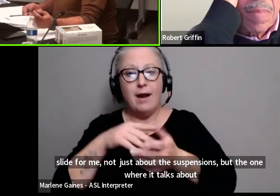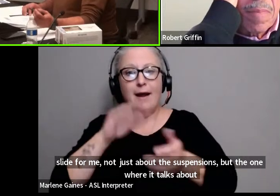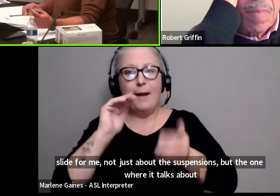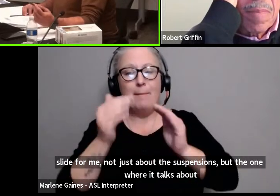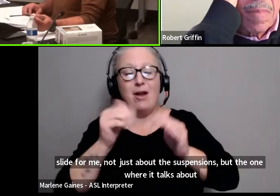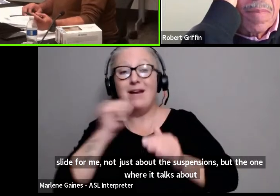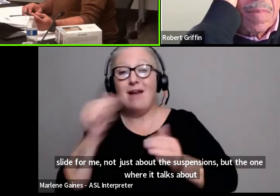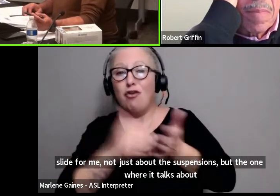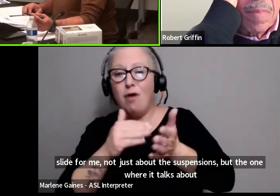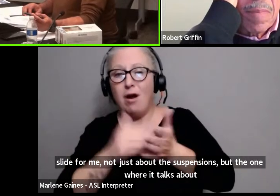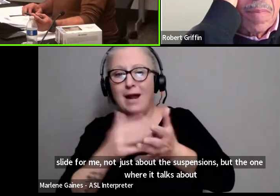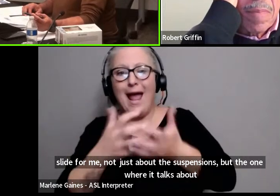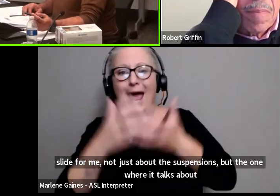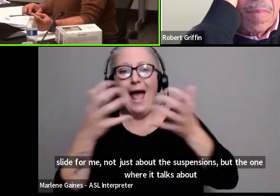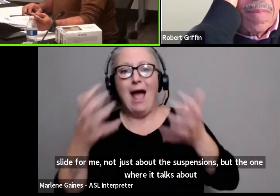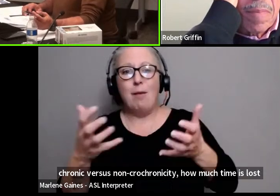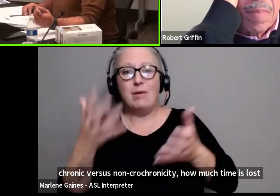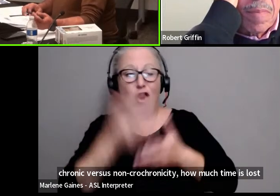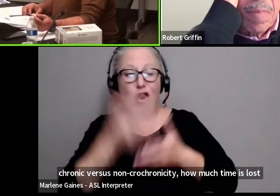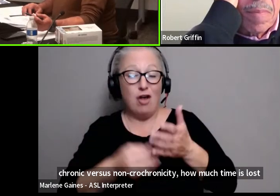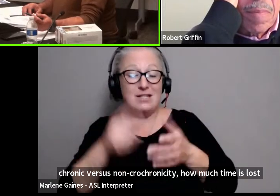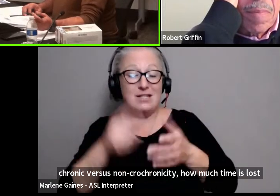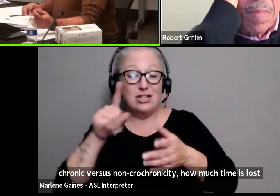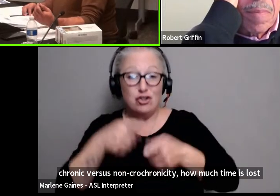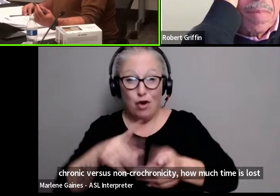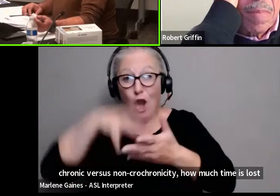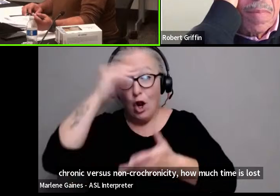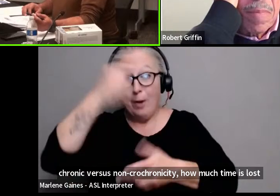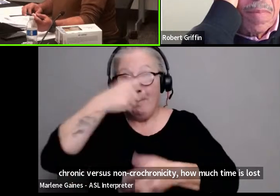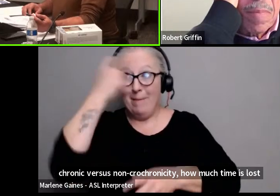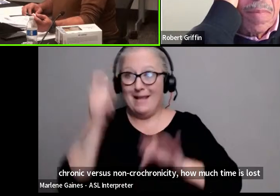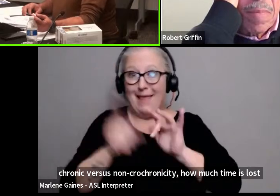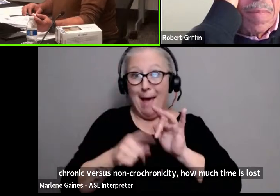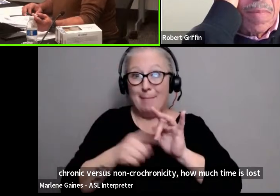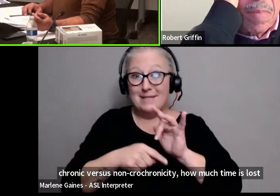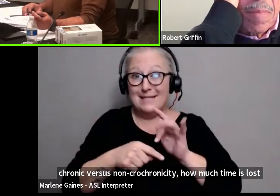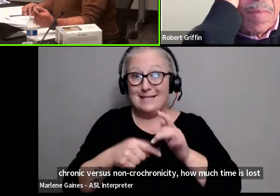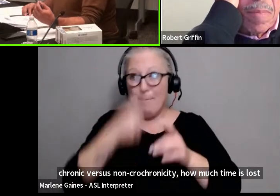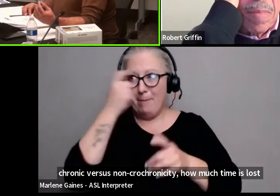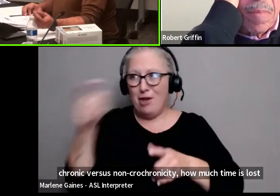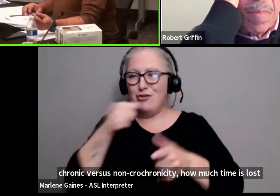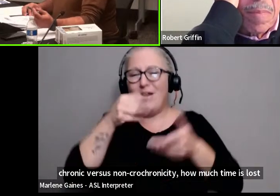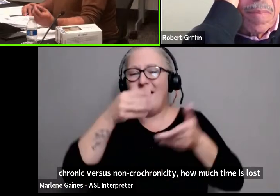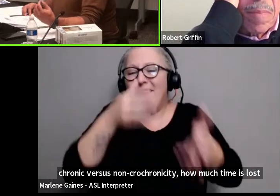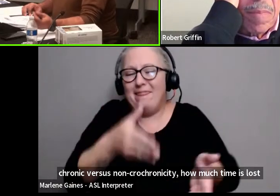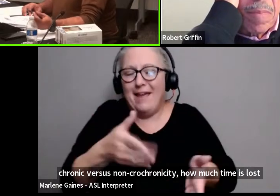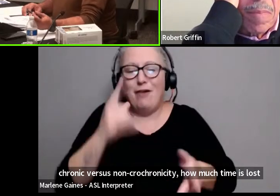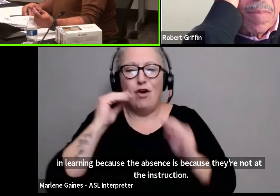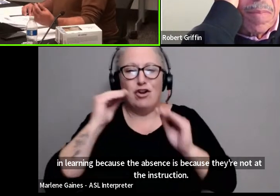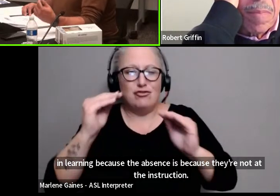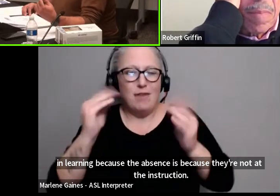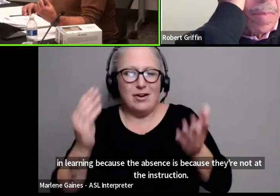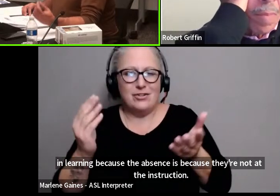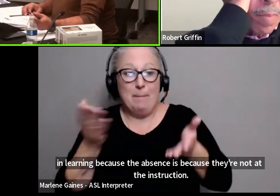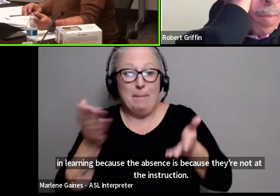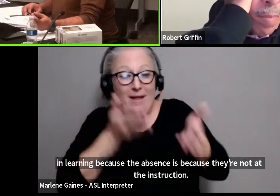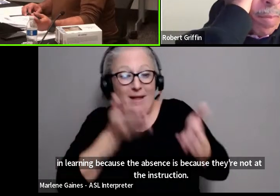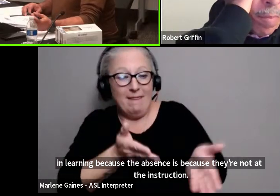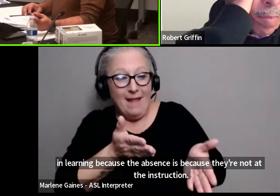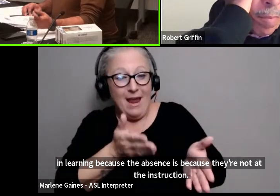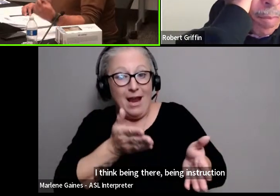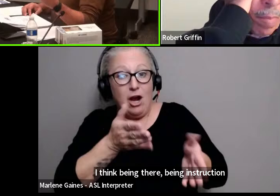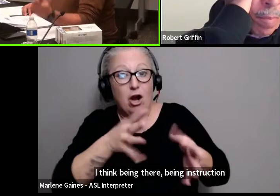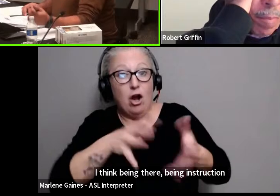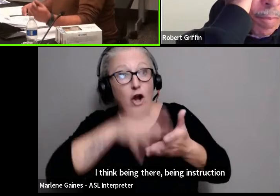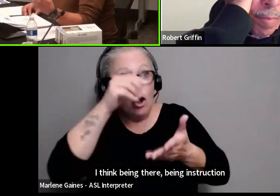how much time is lost in learning because the absences, because they're not in instruction. Yeah. I think being there, being instruction, having them in the